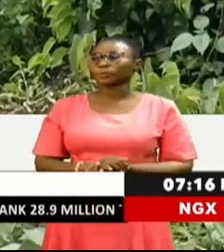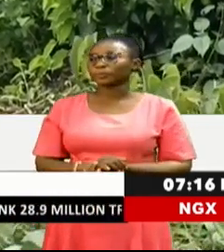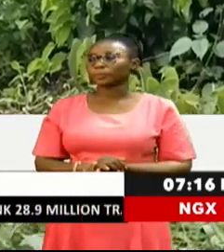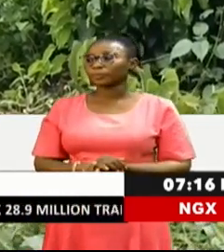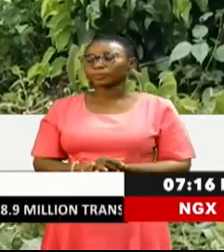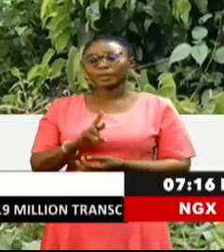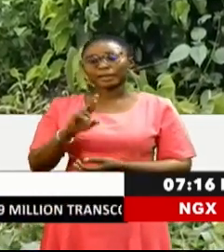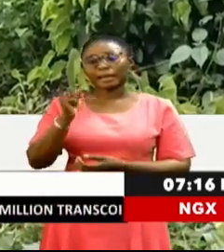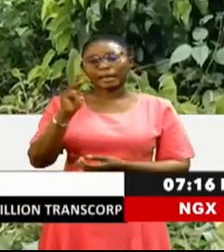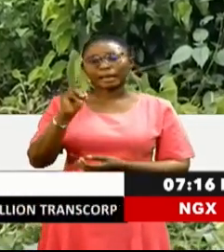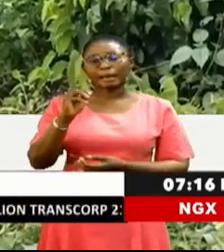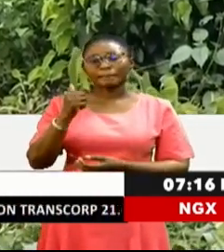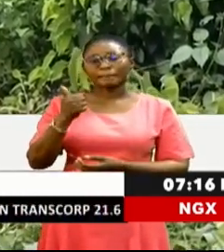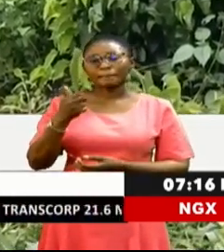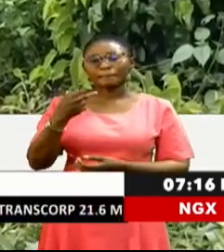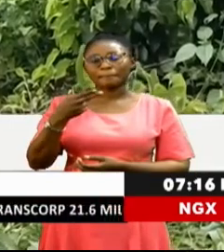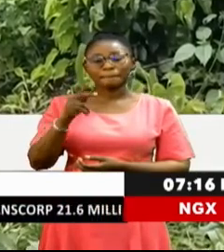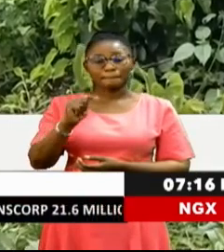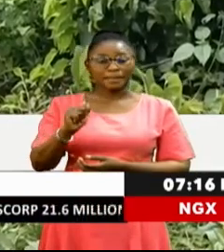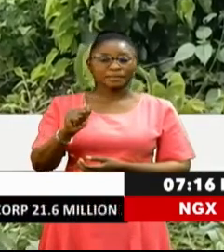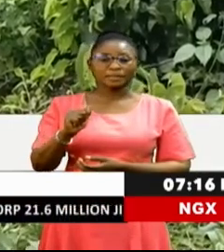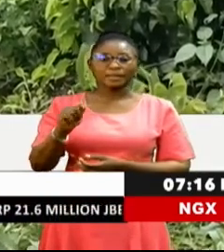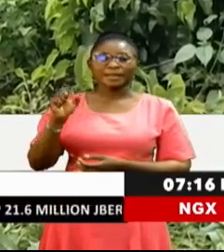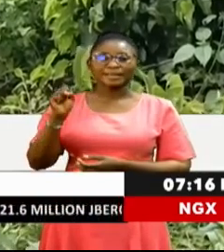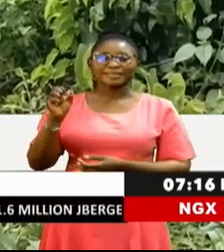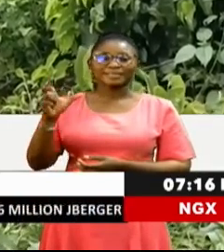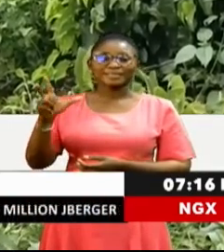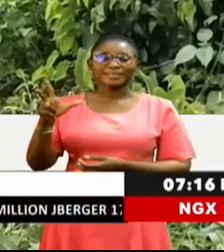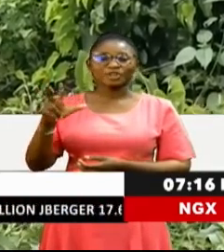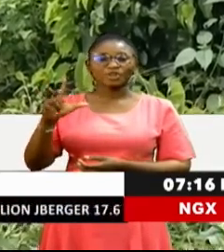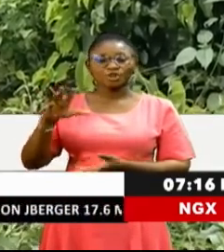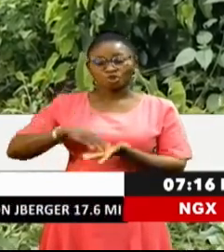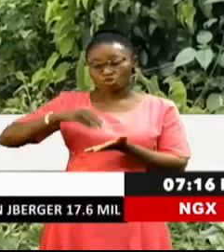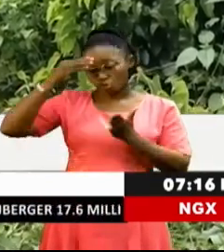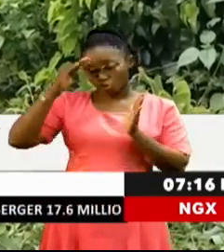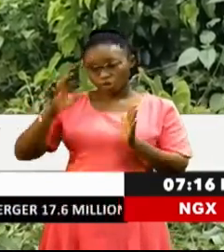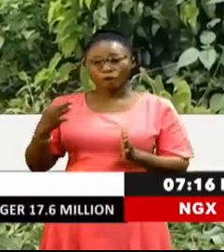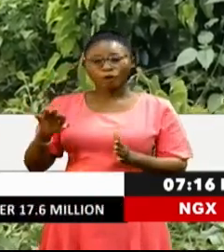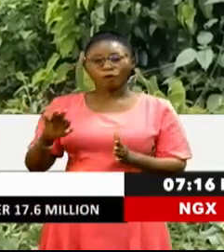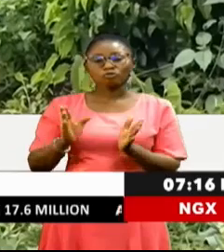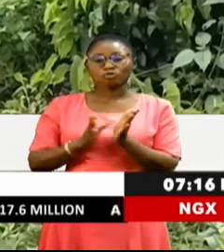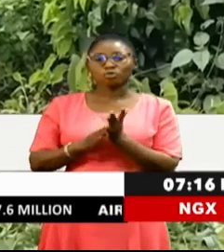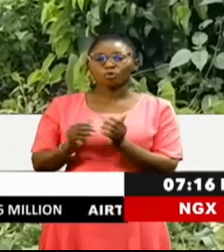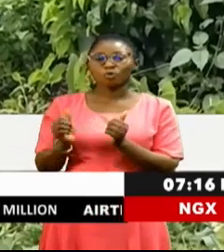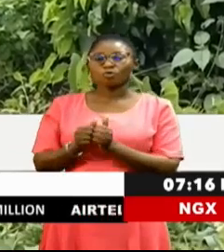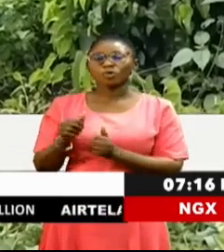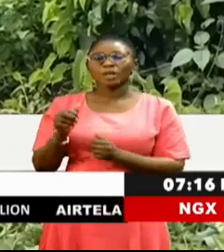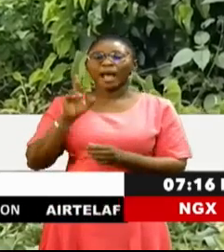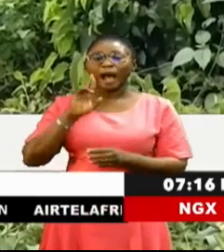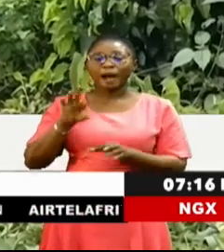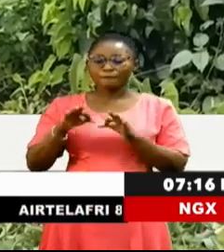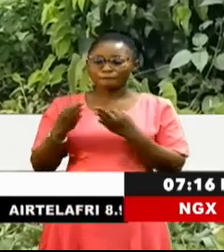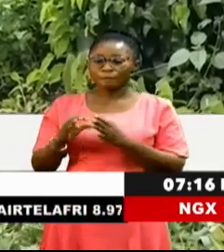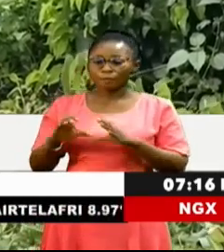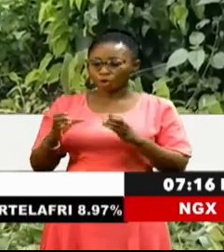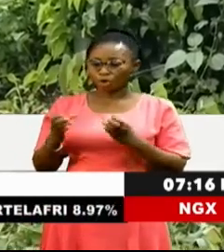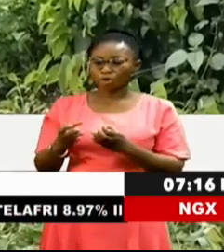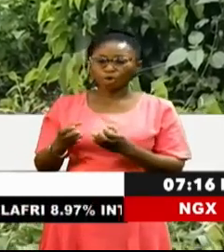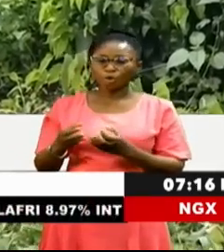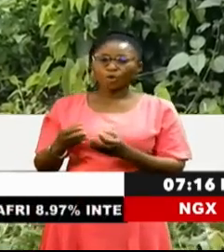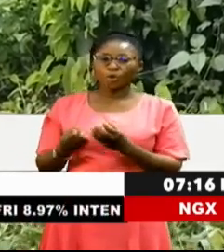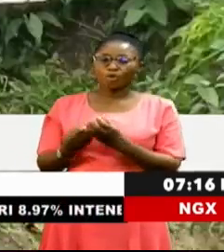Rahmat Muhammad, an SS3 student of Government Girls Secondary School, Dutse, along with other members of her farm club, are cultivating